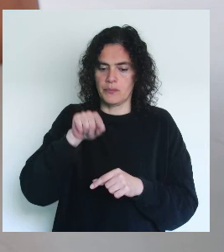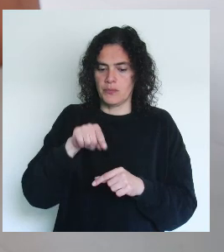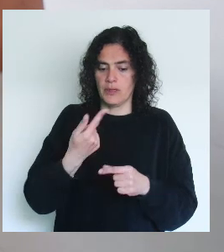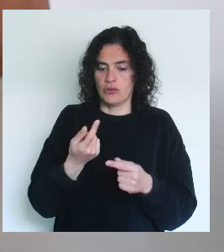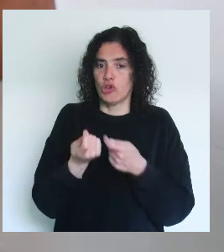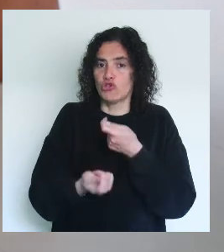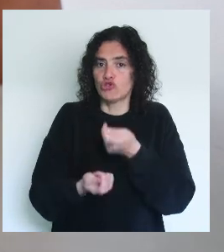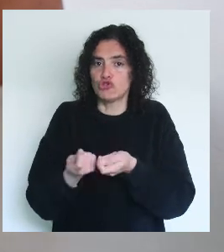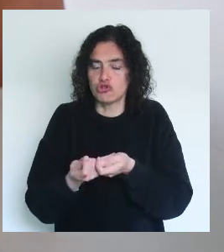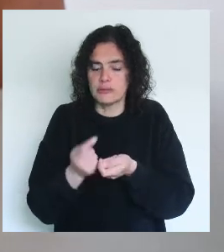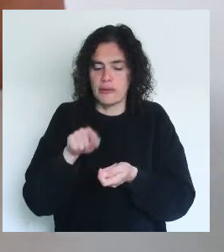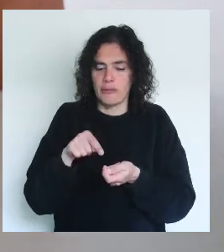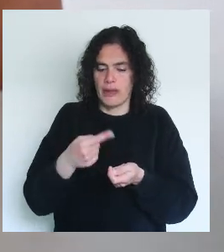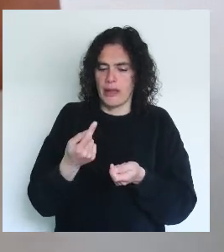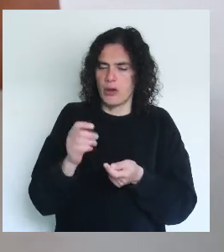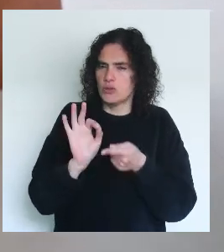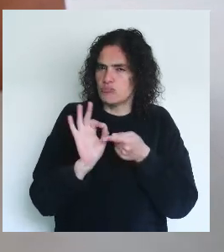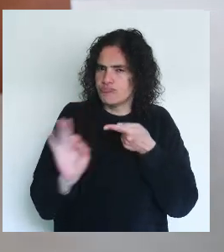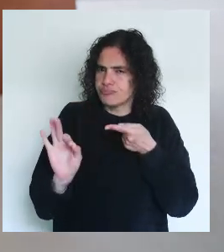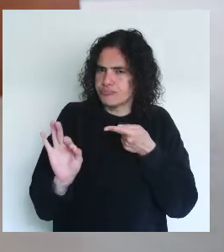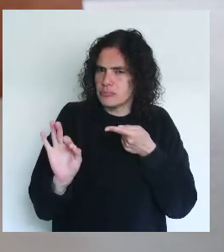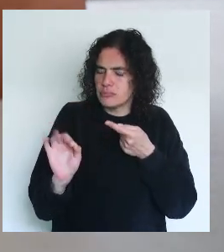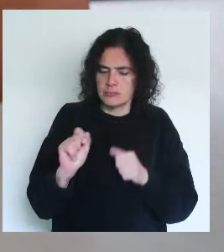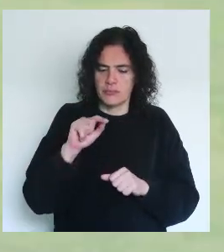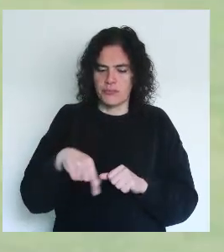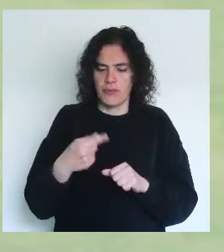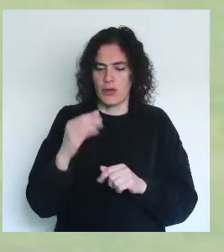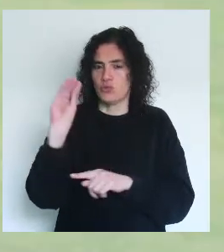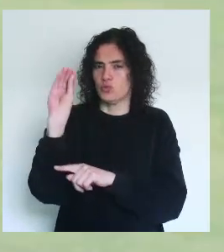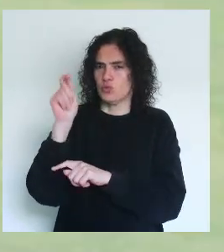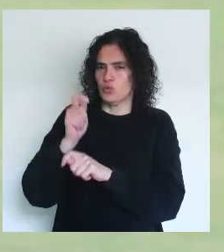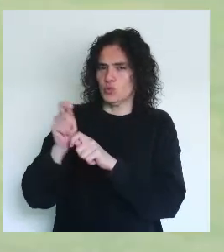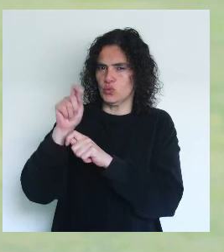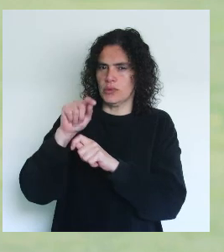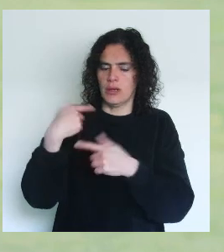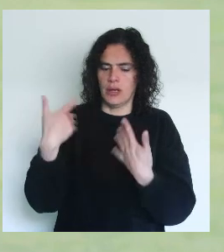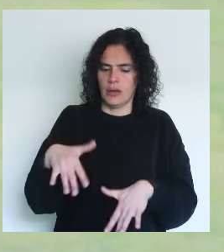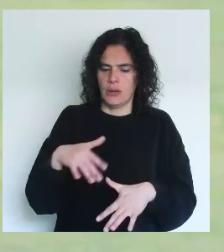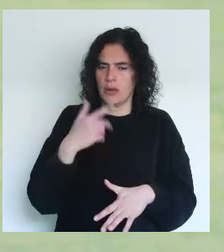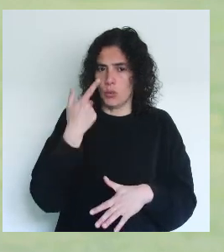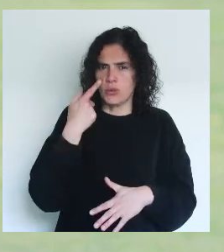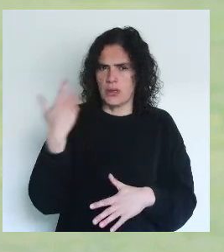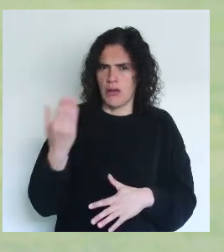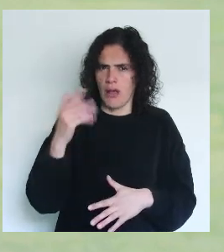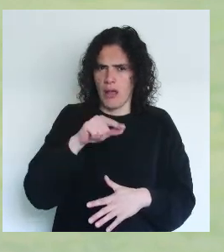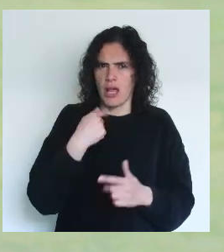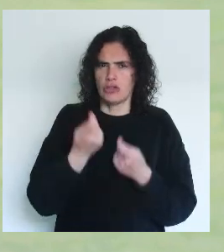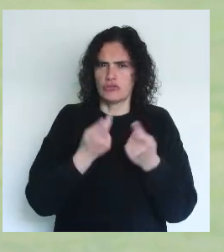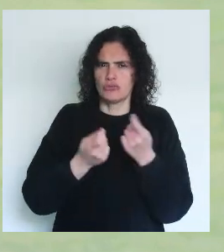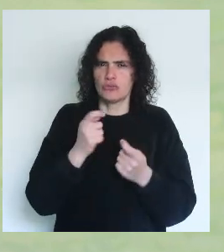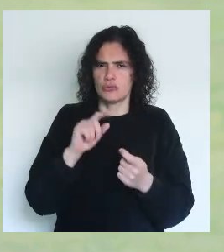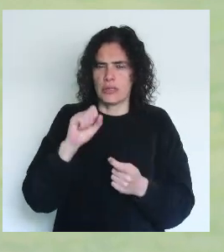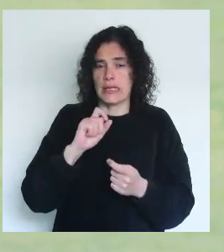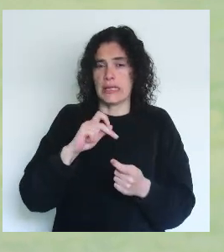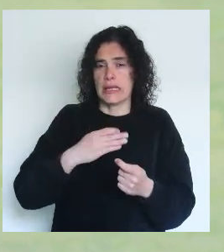is a fragment, this is a detail of a sculpture which is extremely well known, a little bit like the